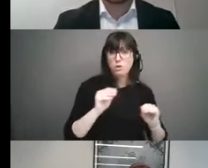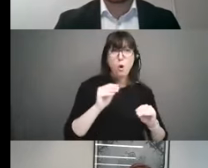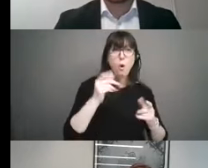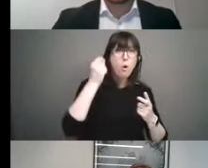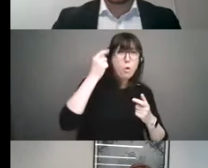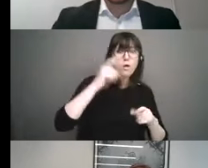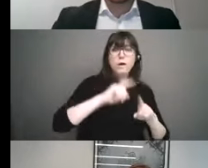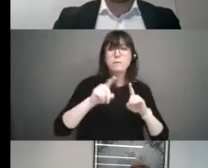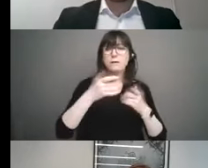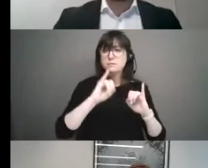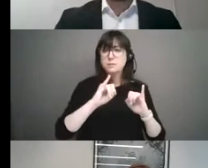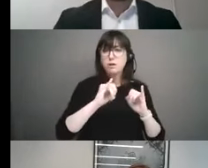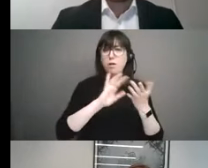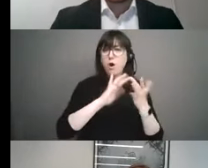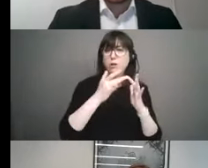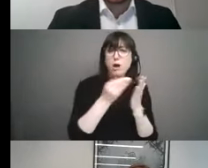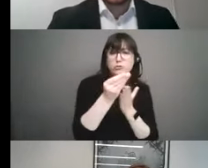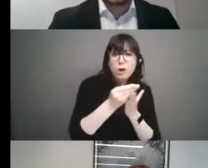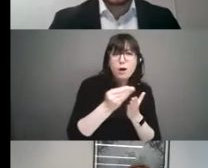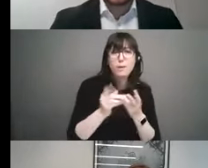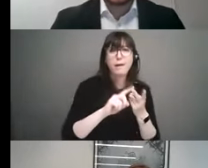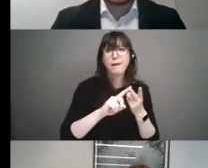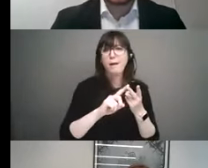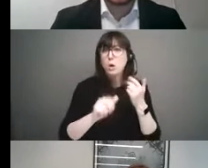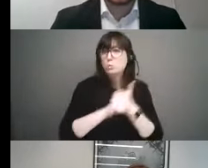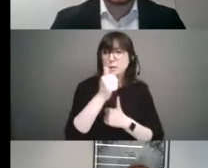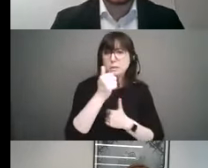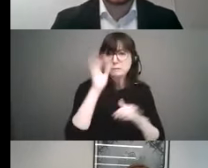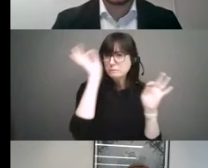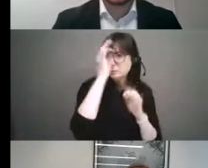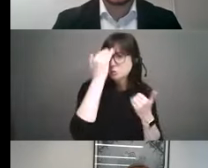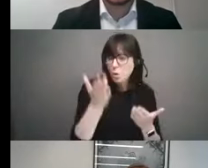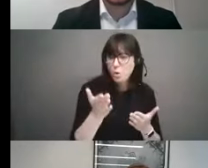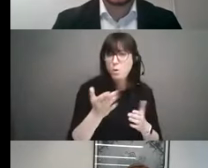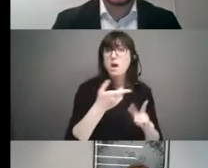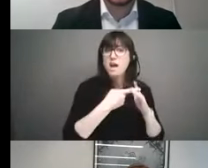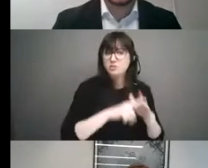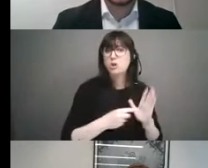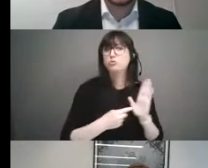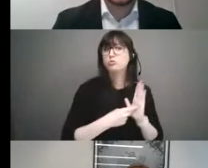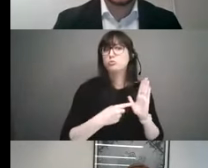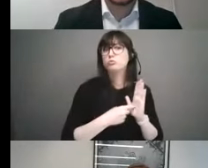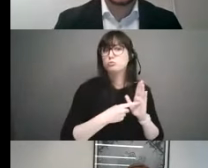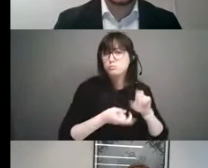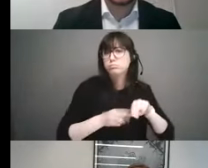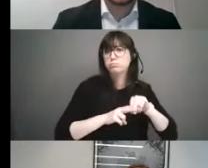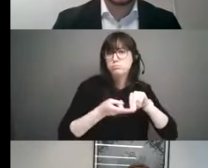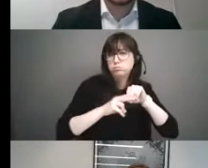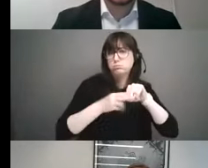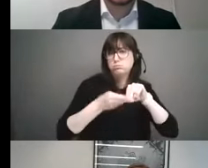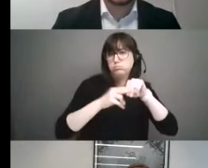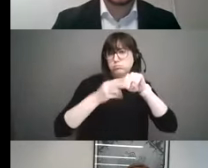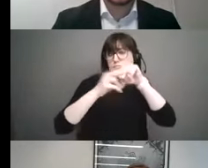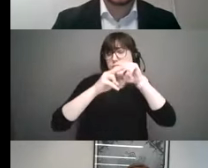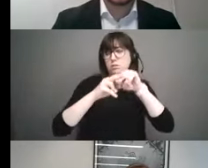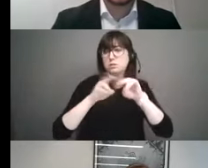scammed, doesn't really have an understanding of the risks and the huge debts or unpaid bills, what